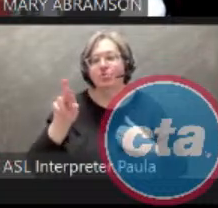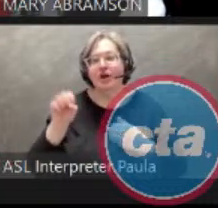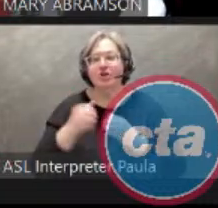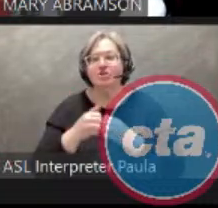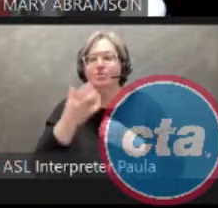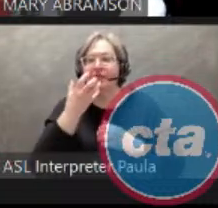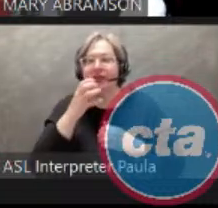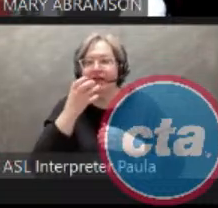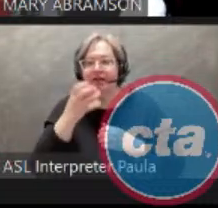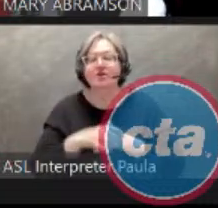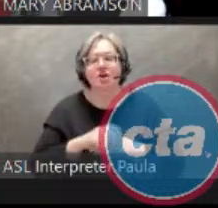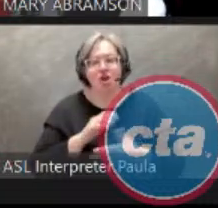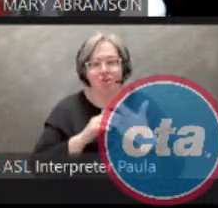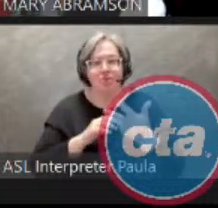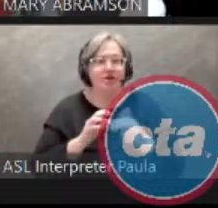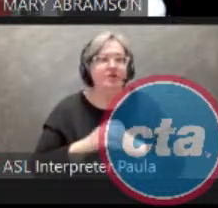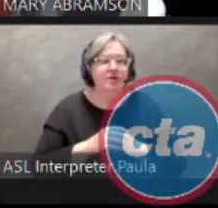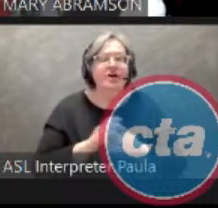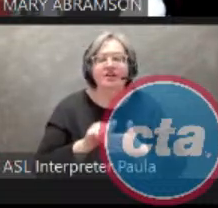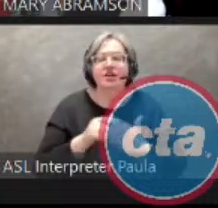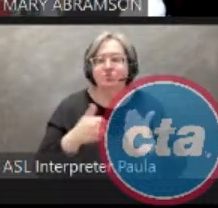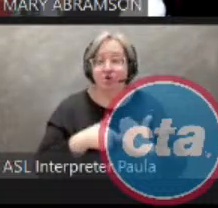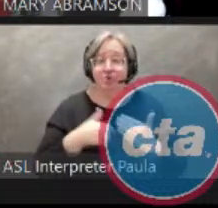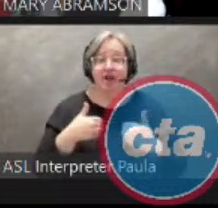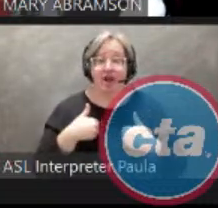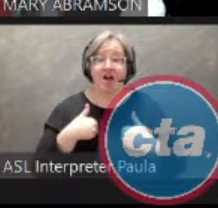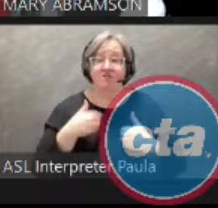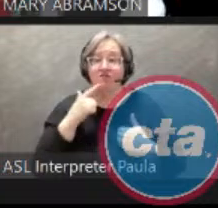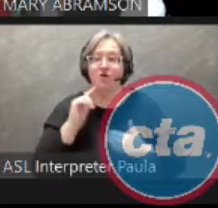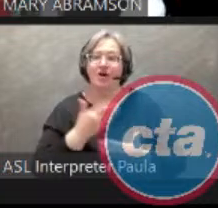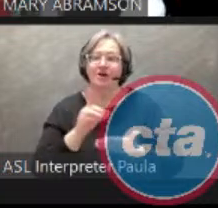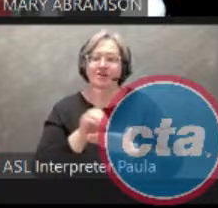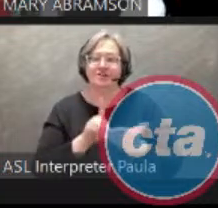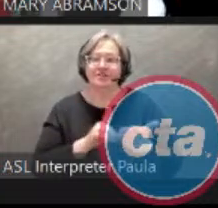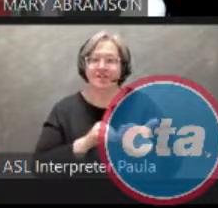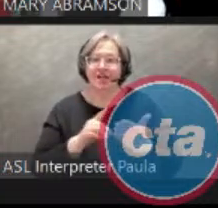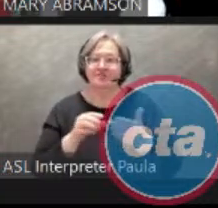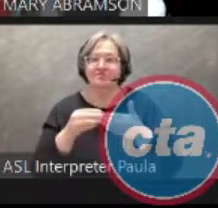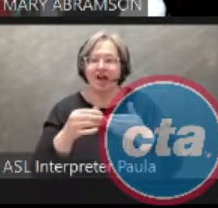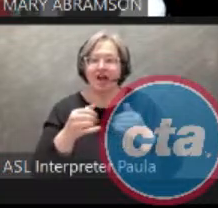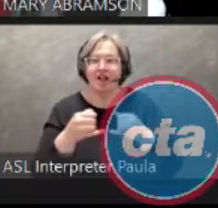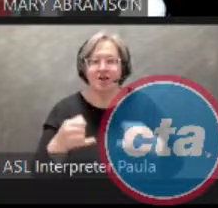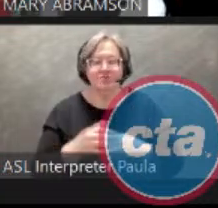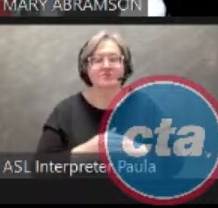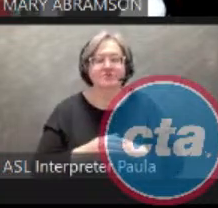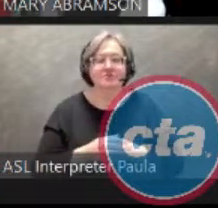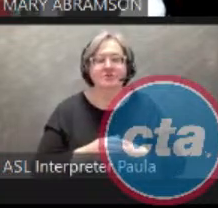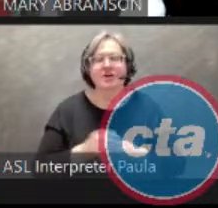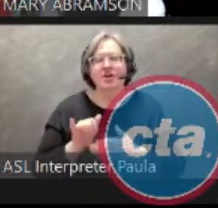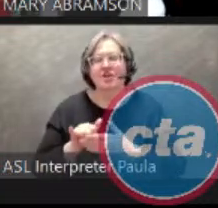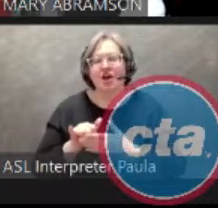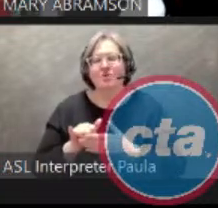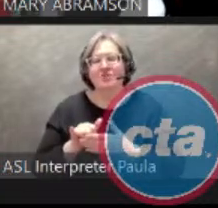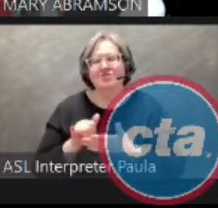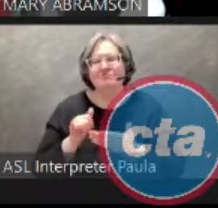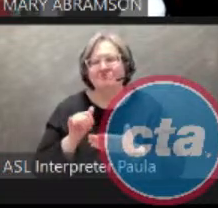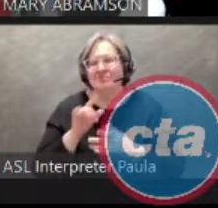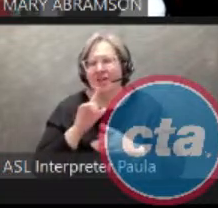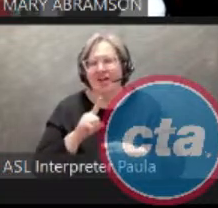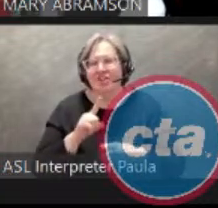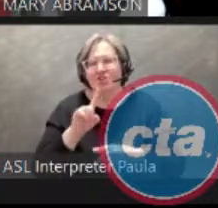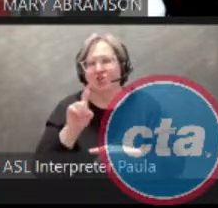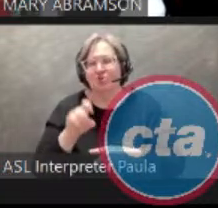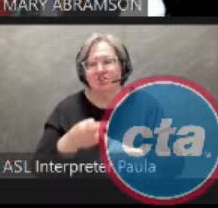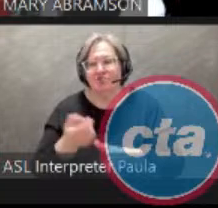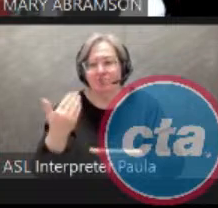And that's the typical quantity we have for our design guidelines. That was just a little point from last time. If there's questions on that,